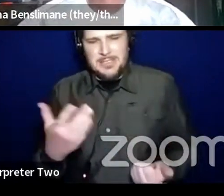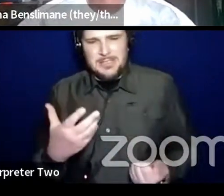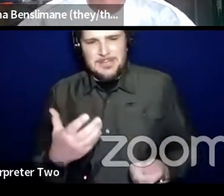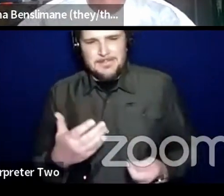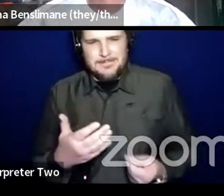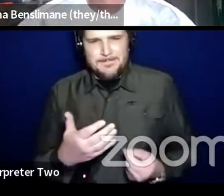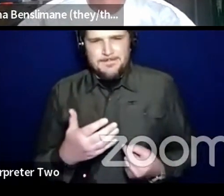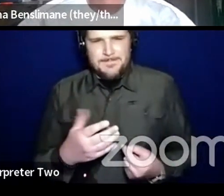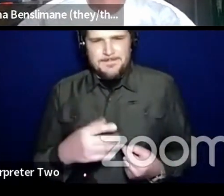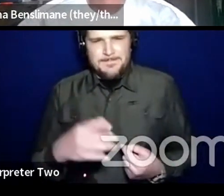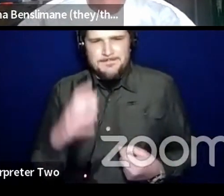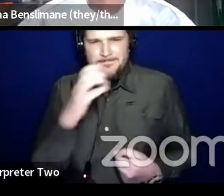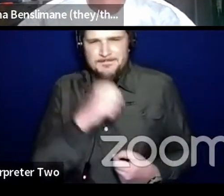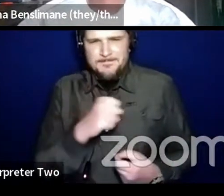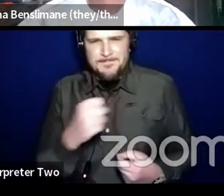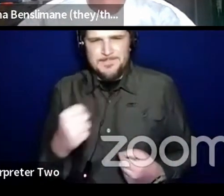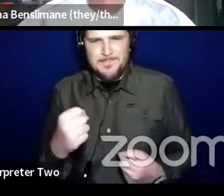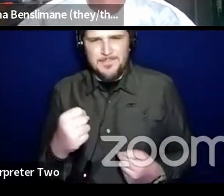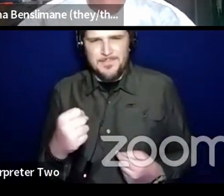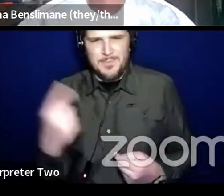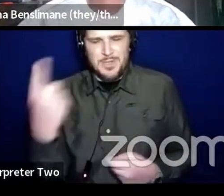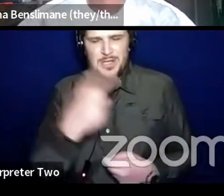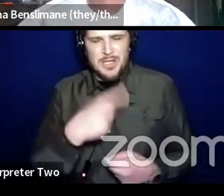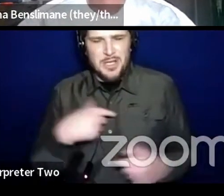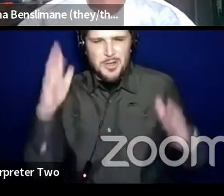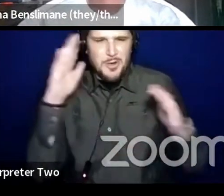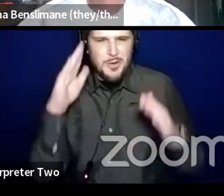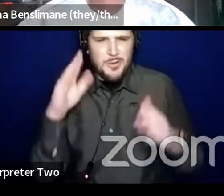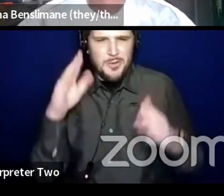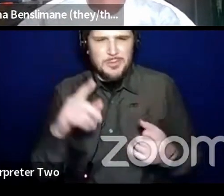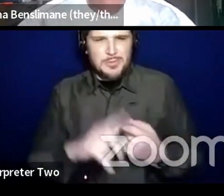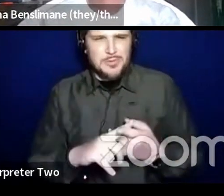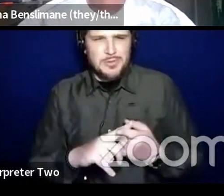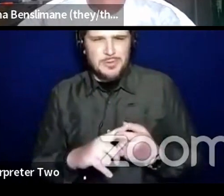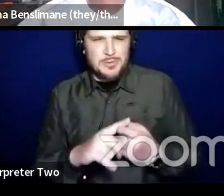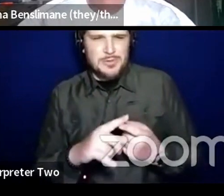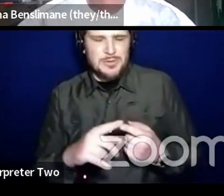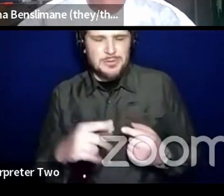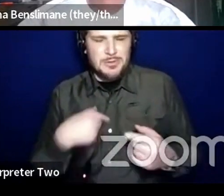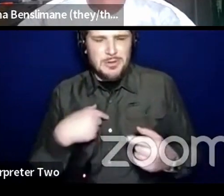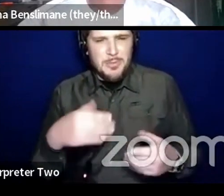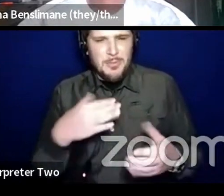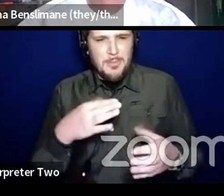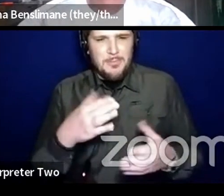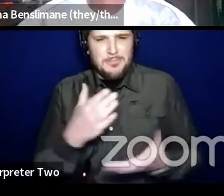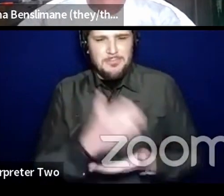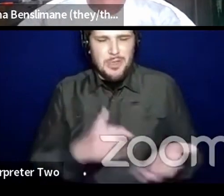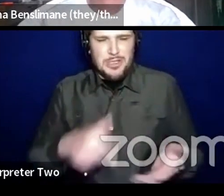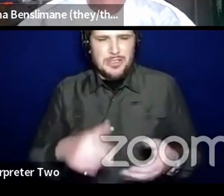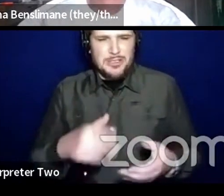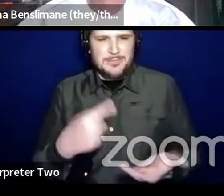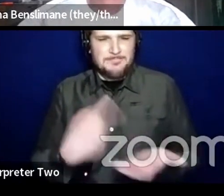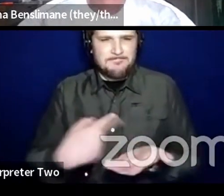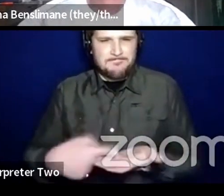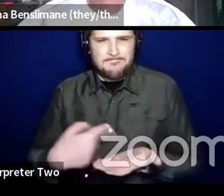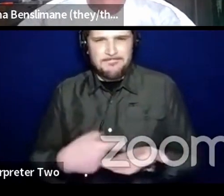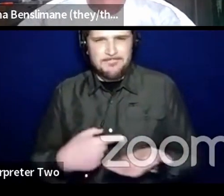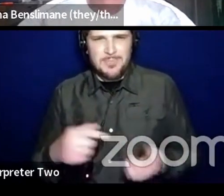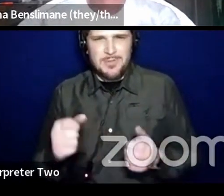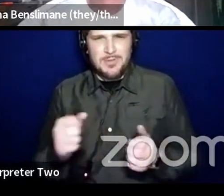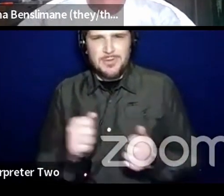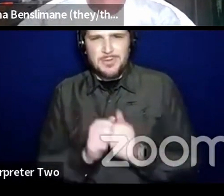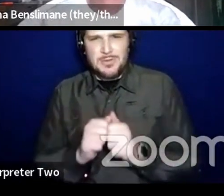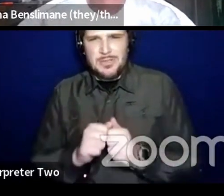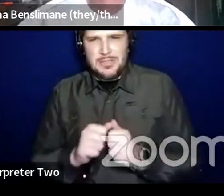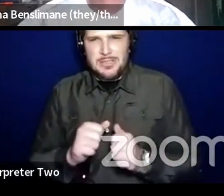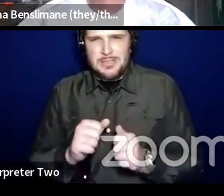I guess, I hope folks that have been a part of this discussion, quietly in the listening space,